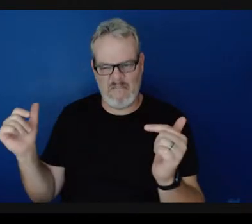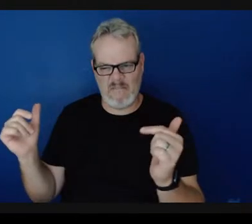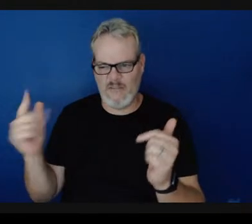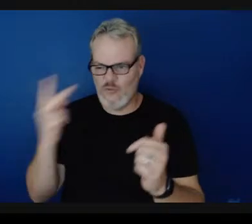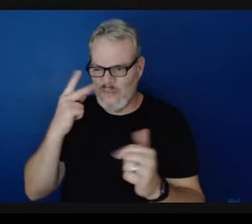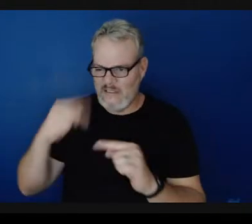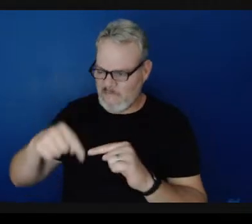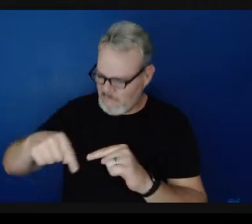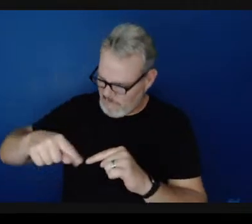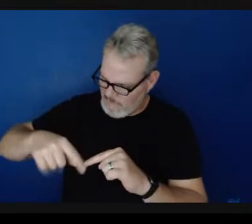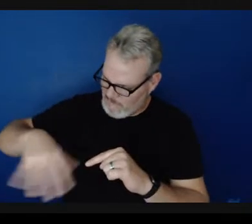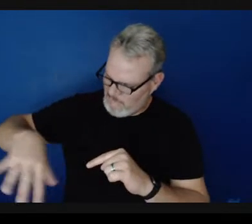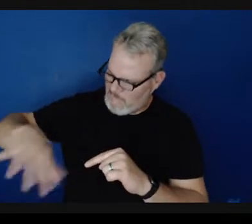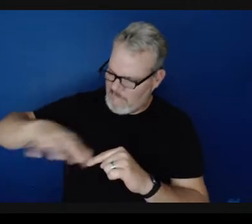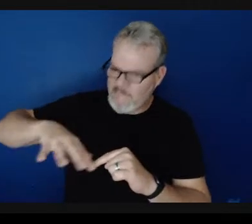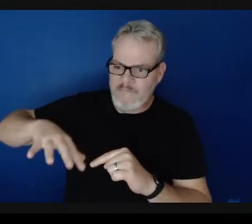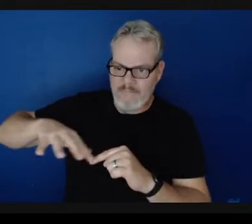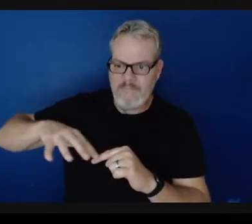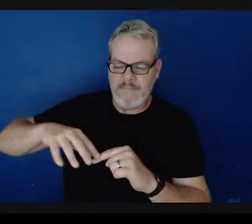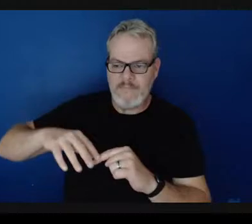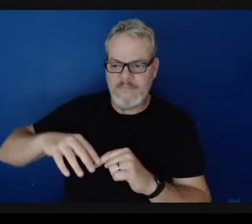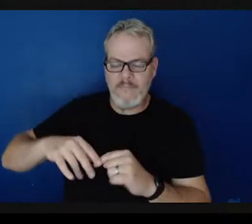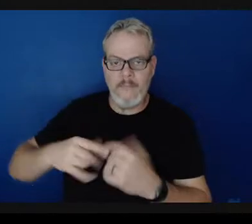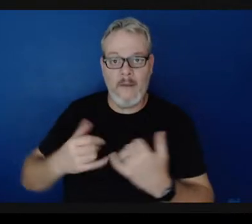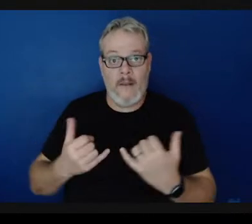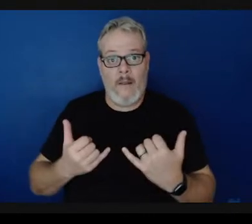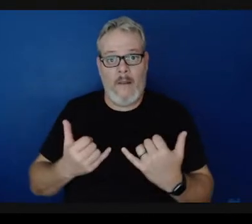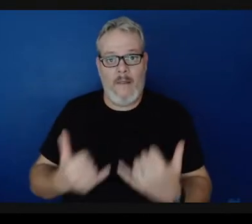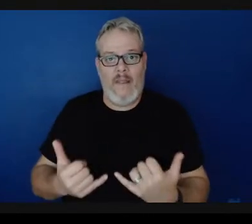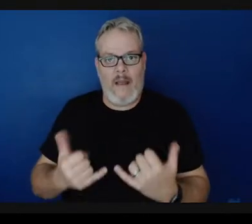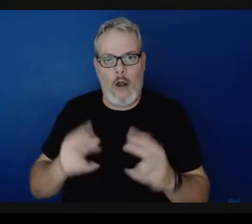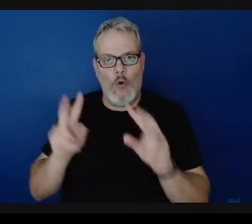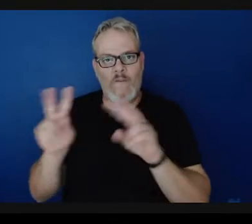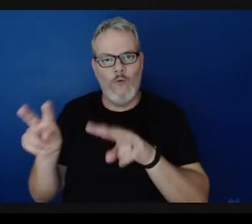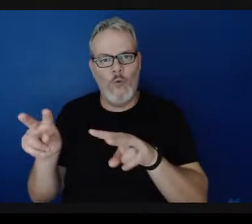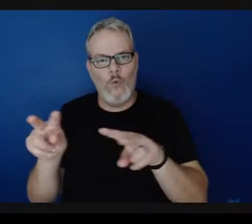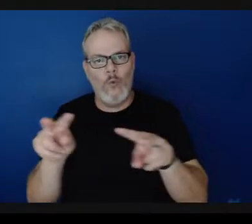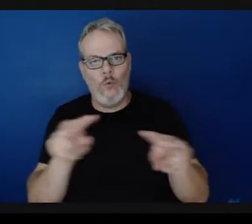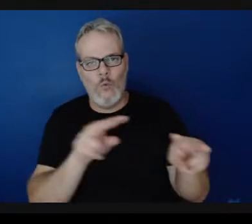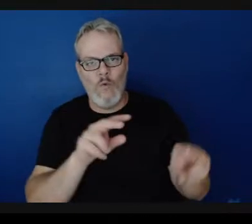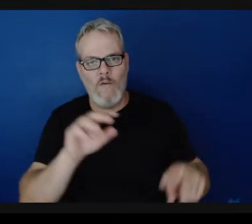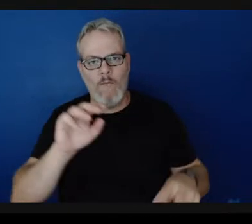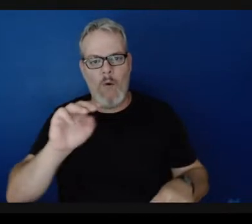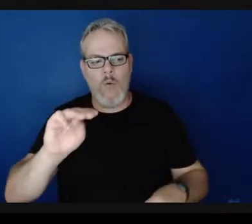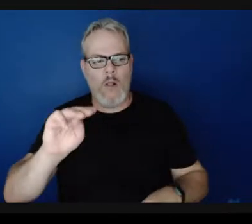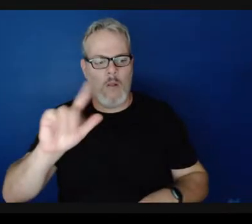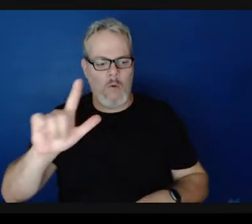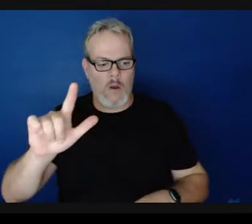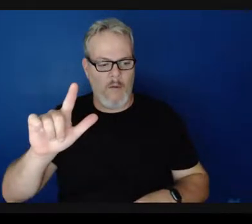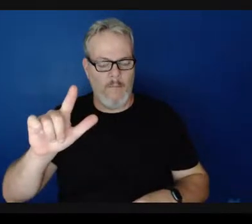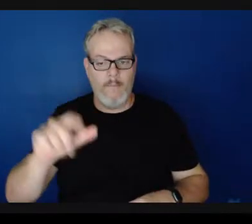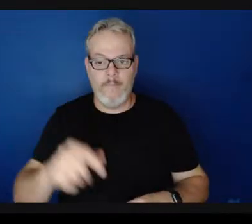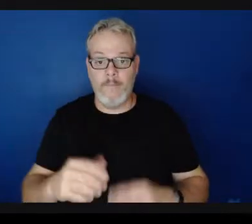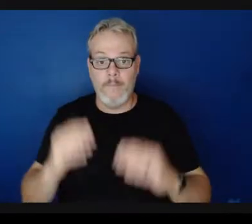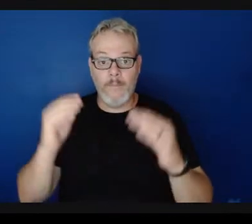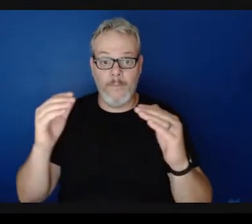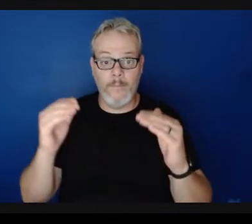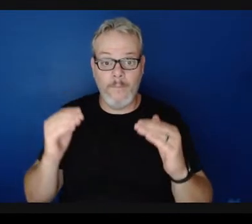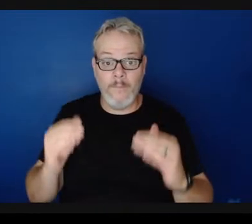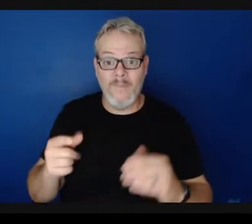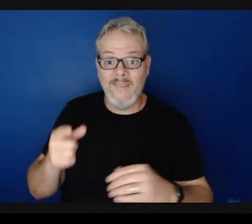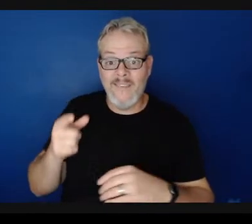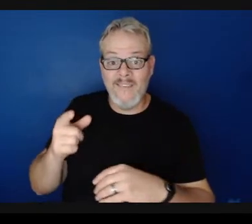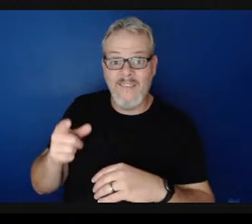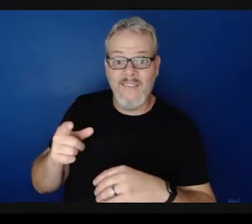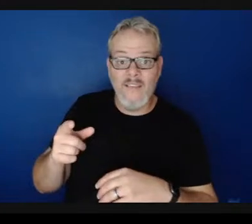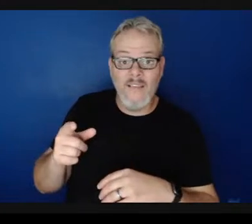74, yeah. So there's the current view of Mauna Loa. And the data streams are